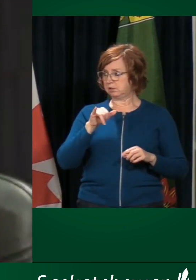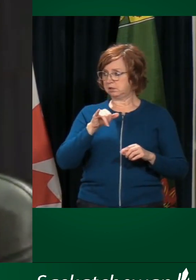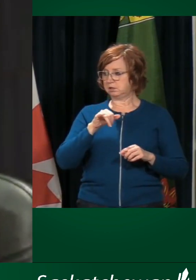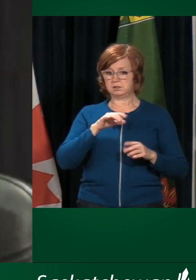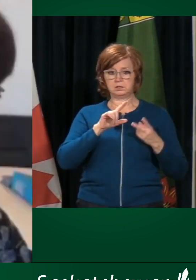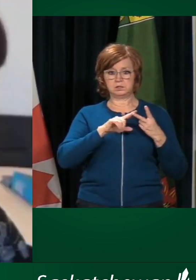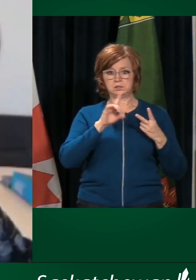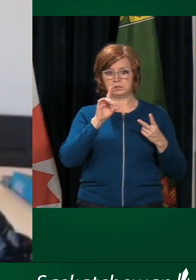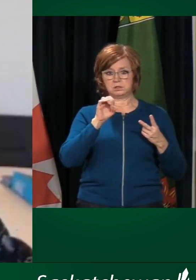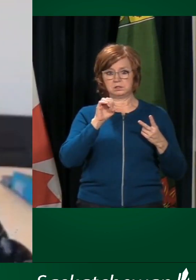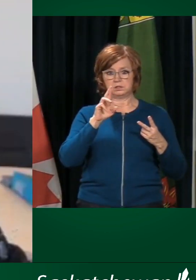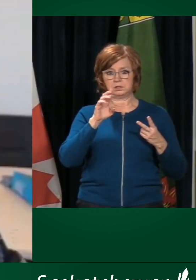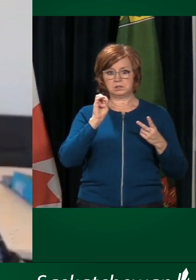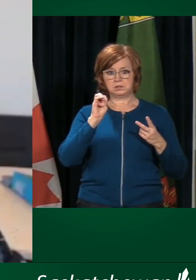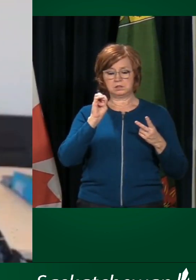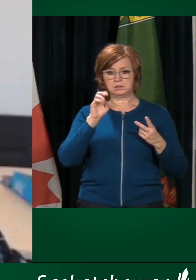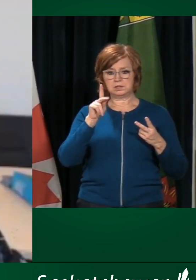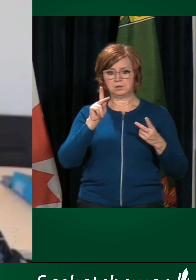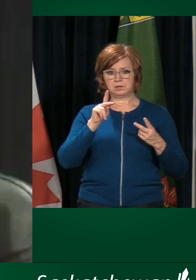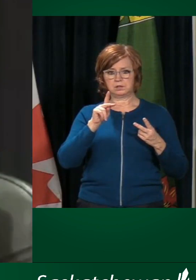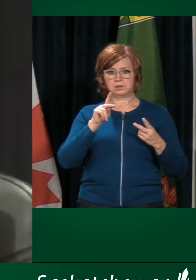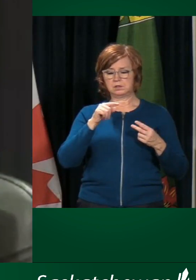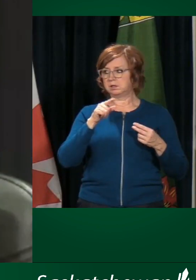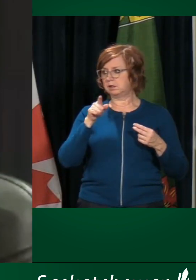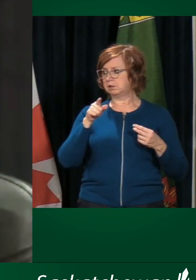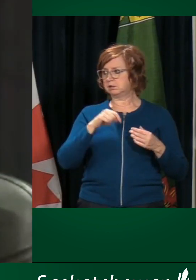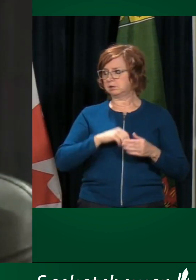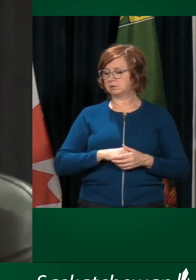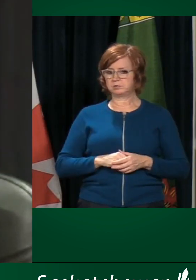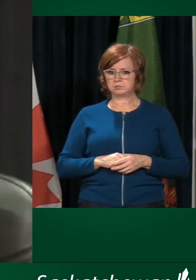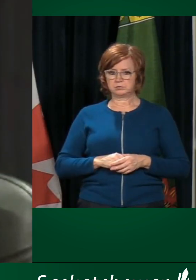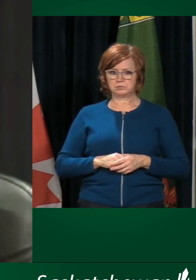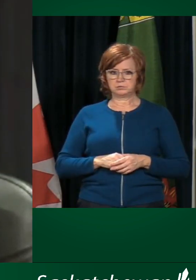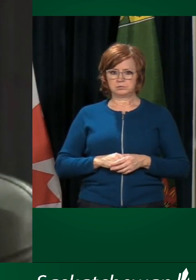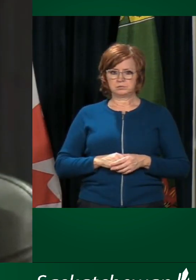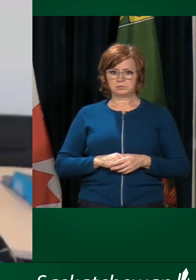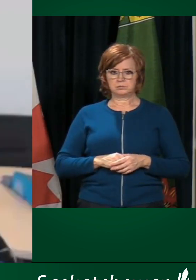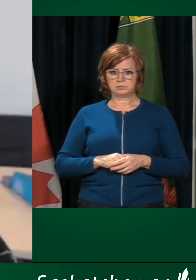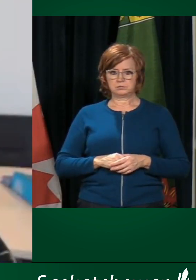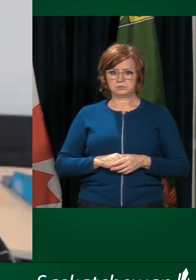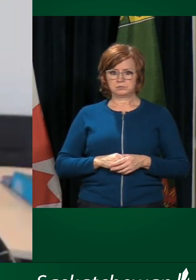Derek, are you able to pull up slide Can you 14? pull up slide 14? I believe that's the effective reproductive number.